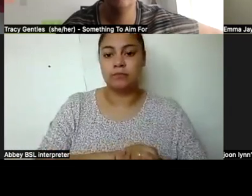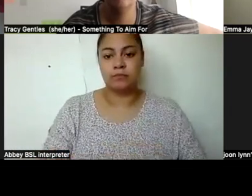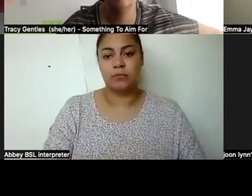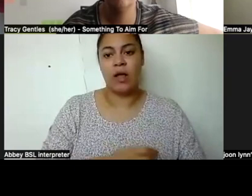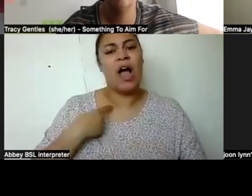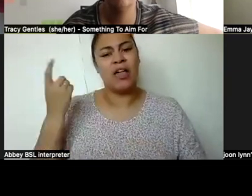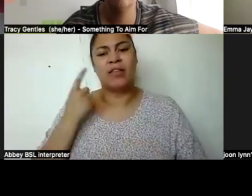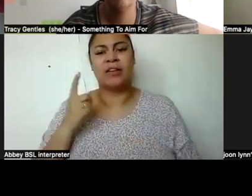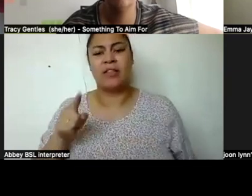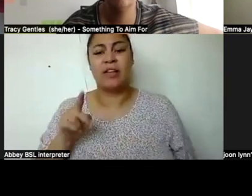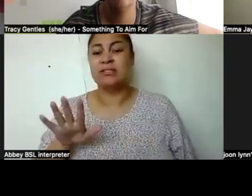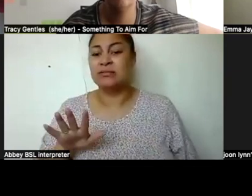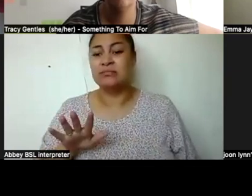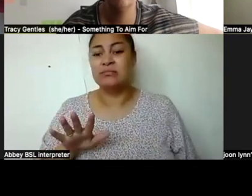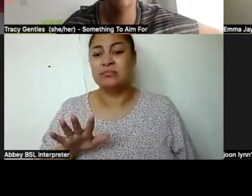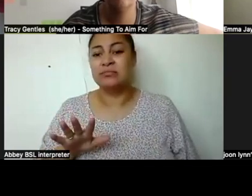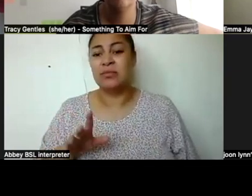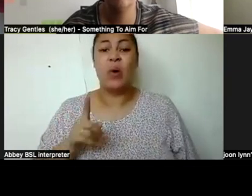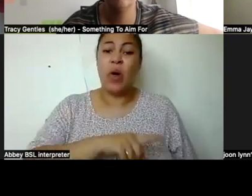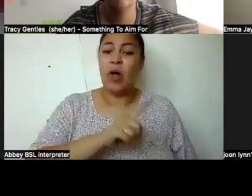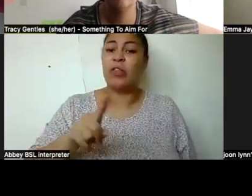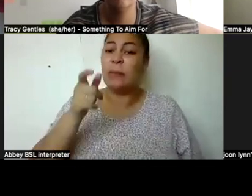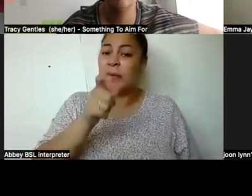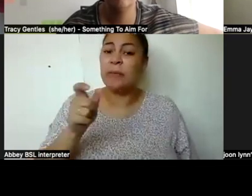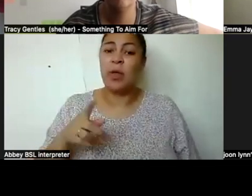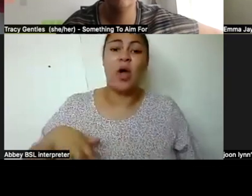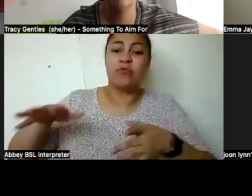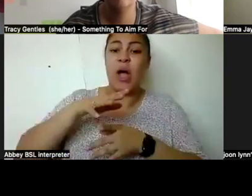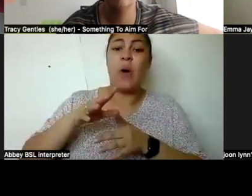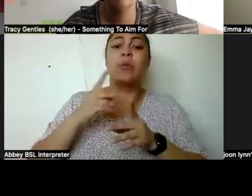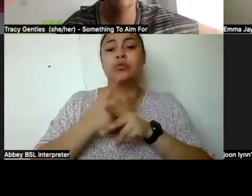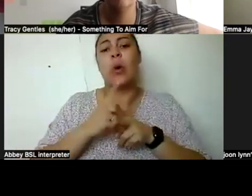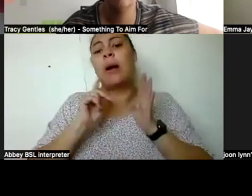I think that's it. I know if other people were around, they would definitely